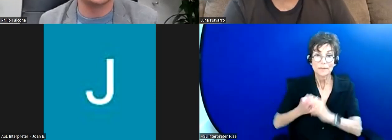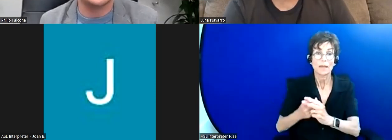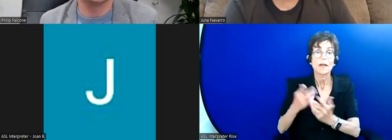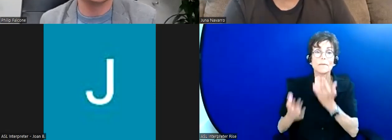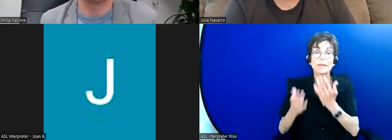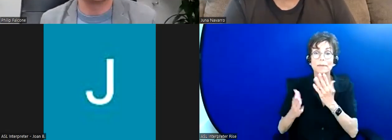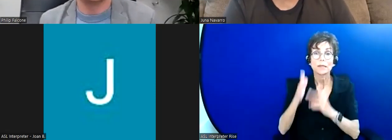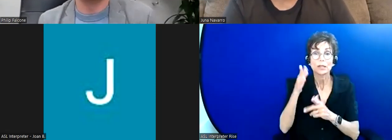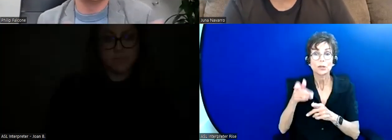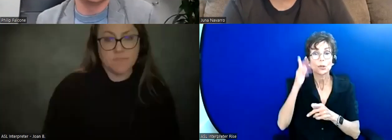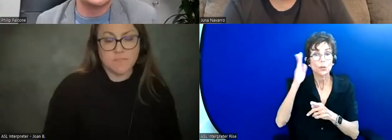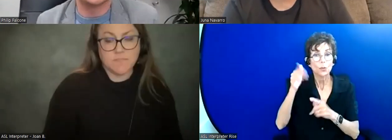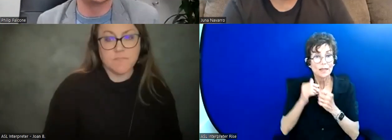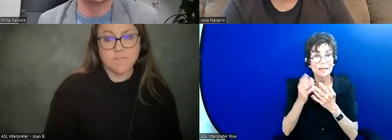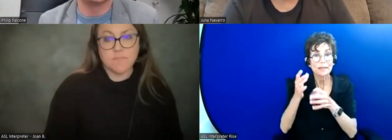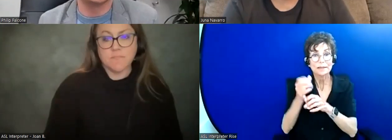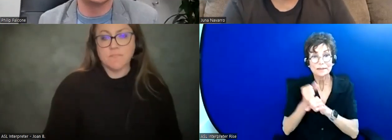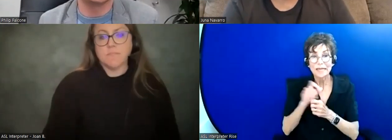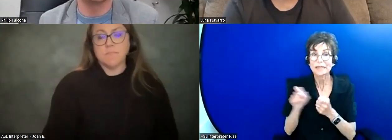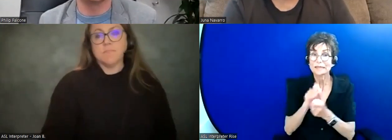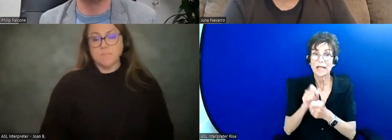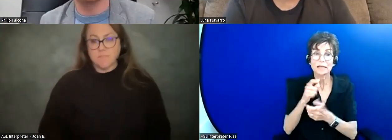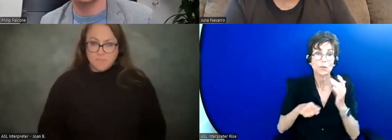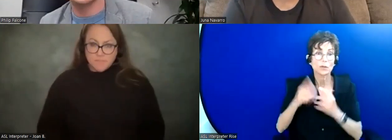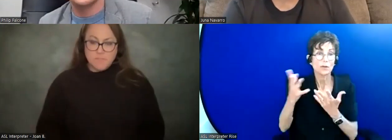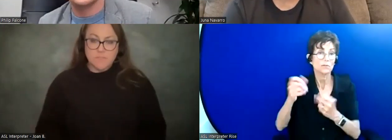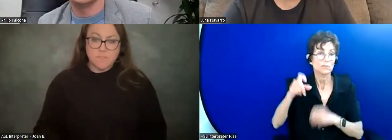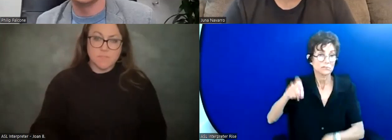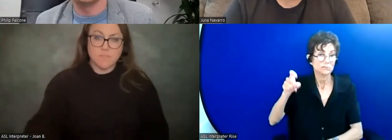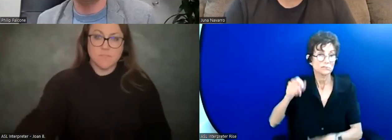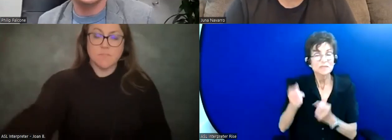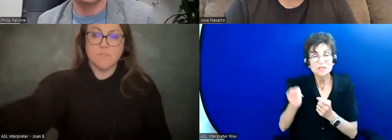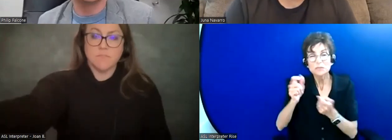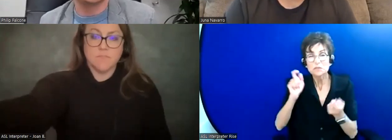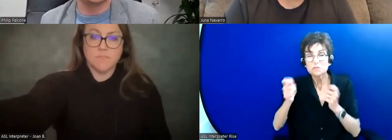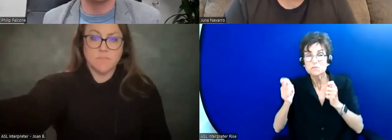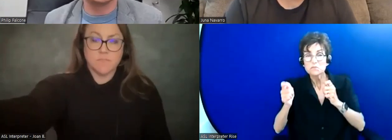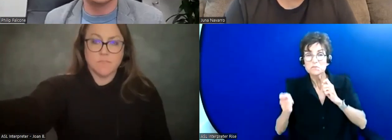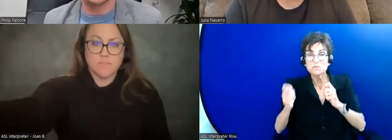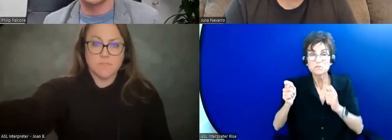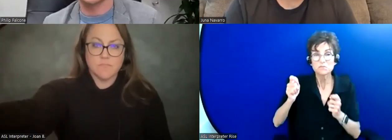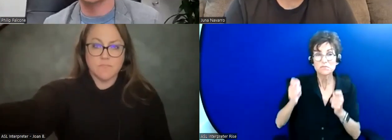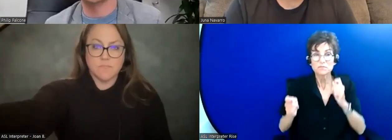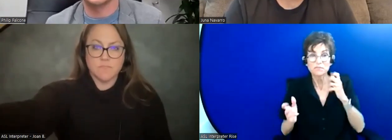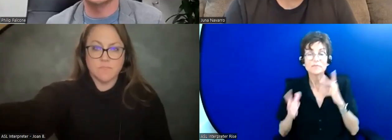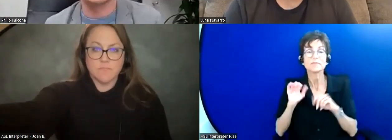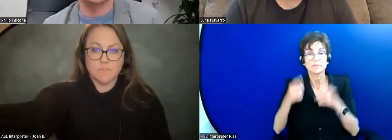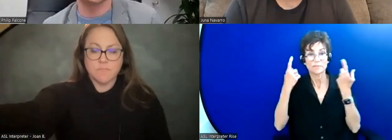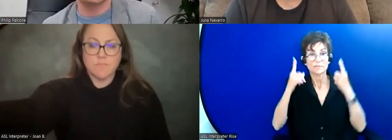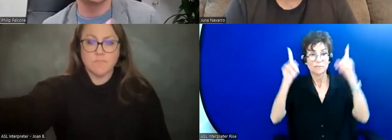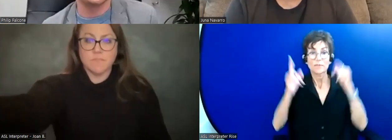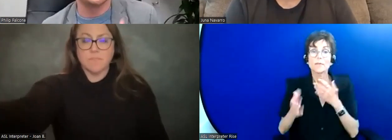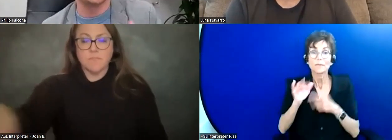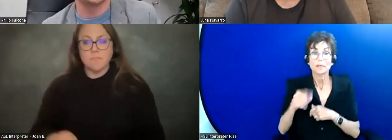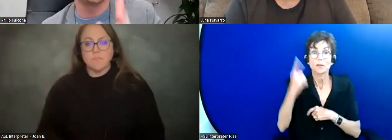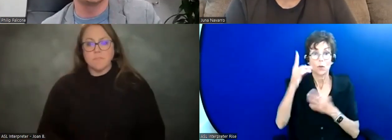minor modifications, and they already know they're getting the project. So I think that might be one option. That doesn't work in all cases, because that's once you